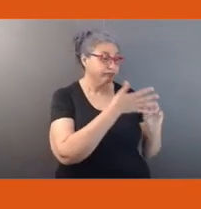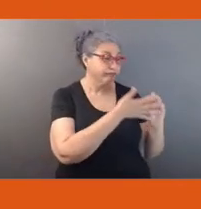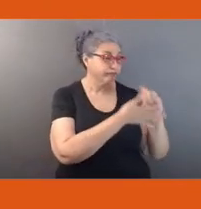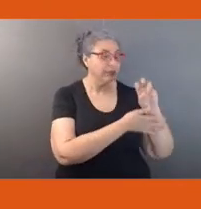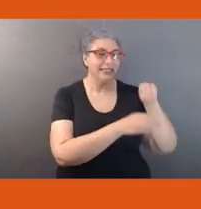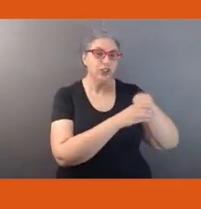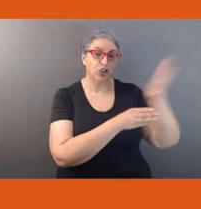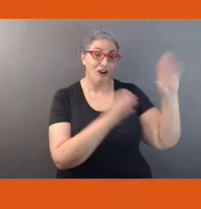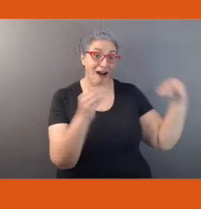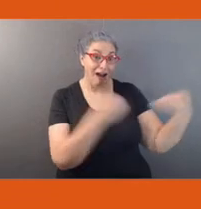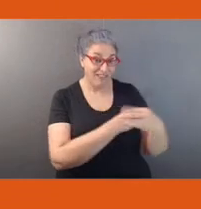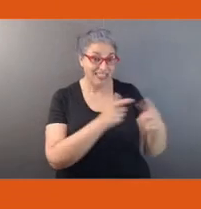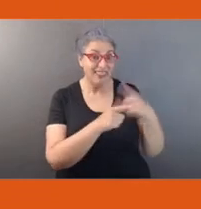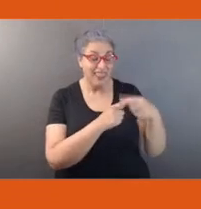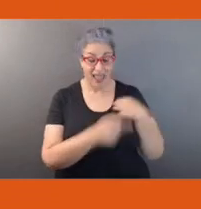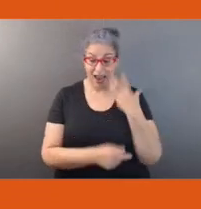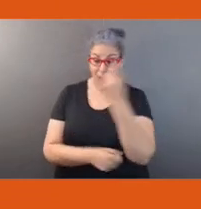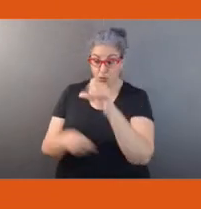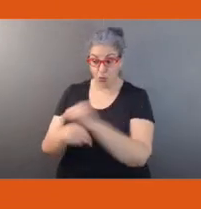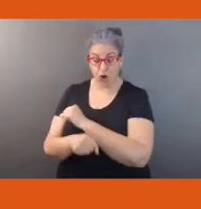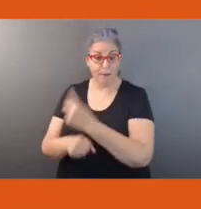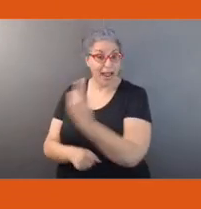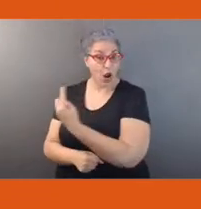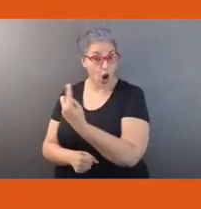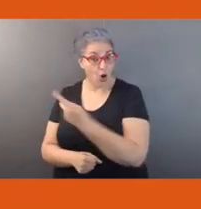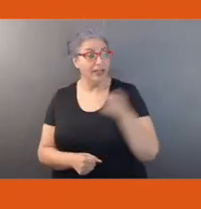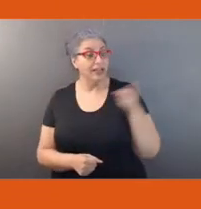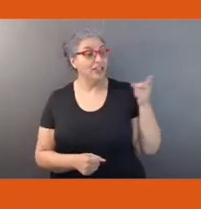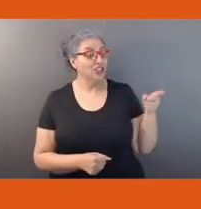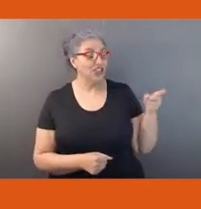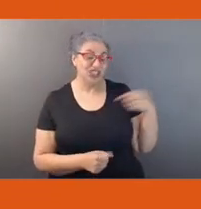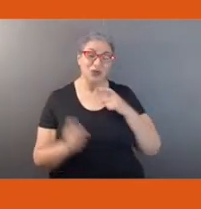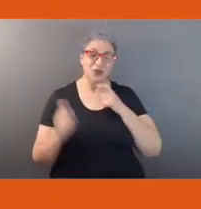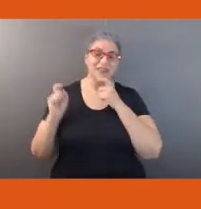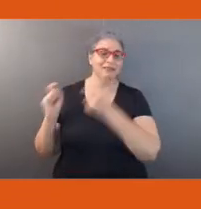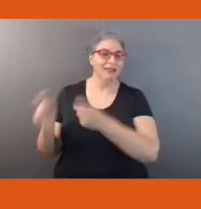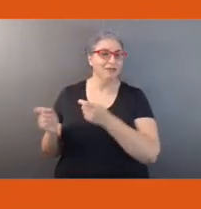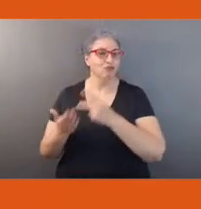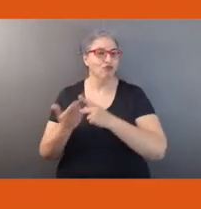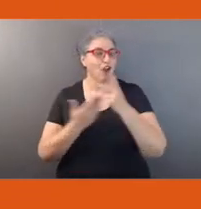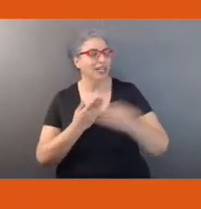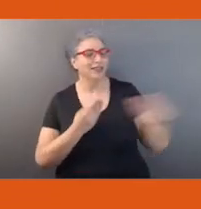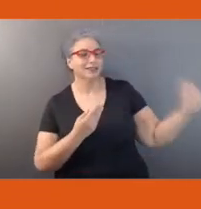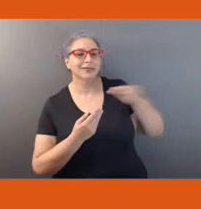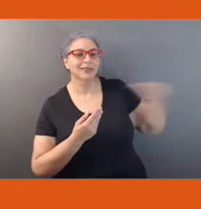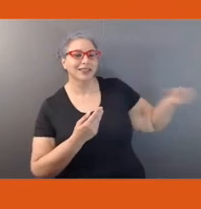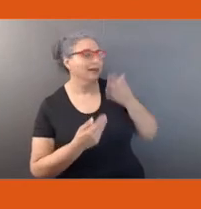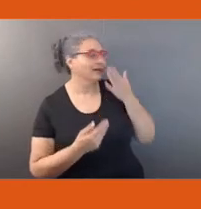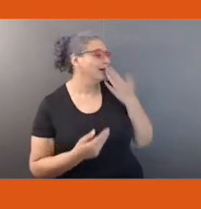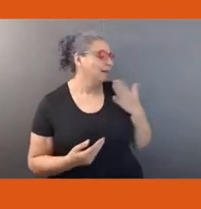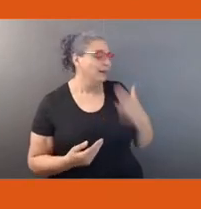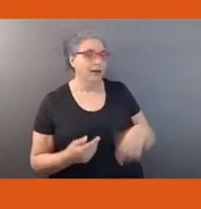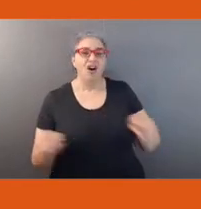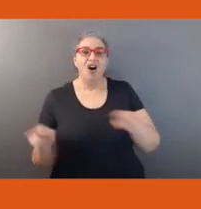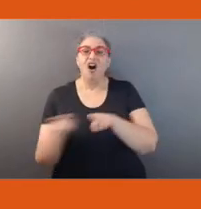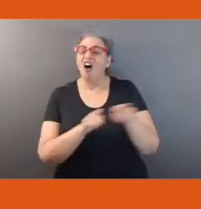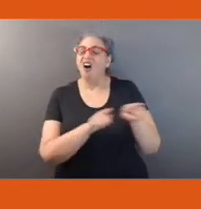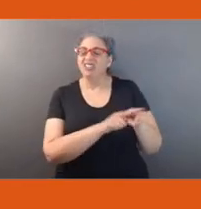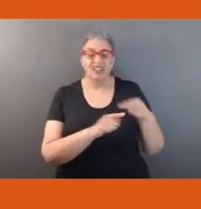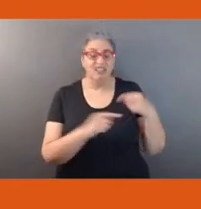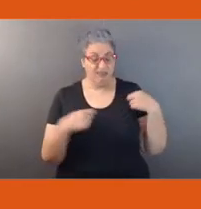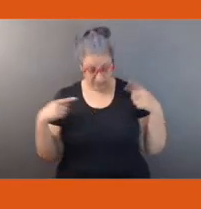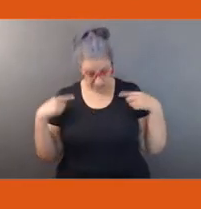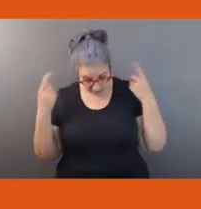through her office. And when I went out on my own, she would, you know, pass projects along to me. I also have always been a